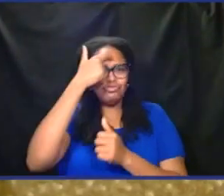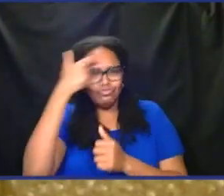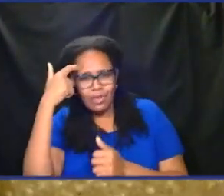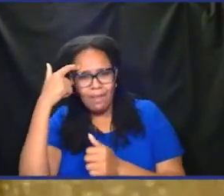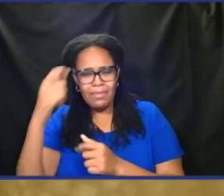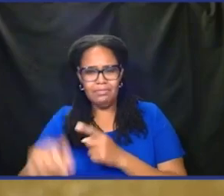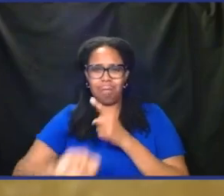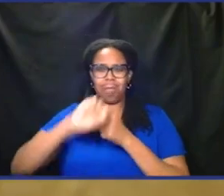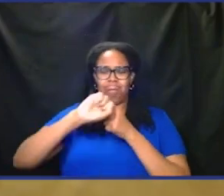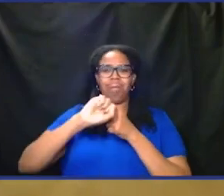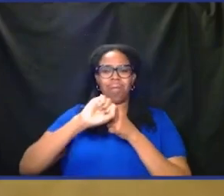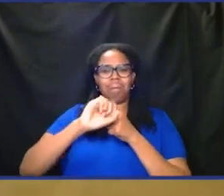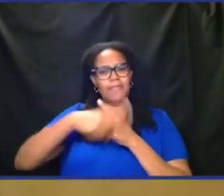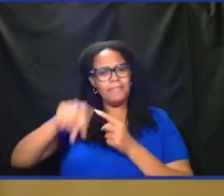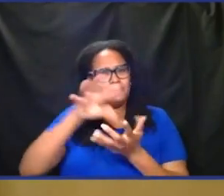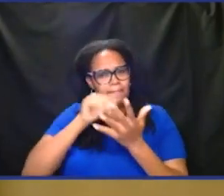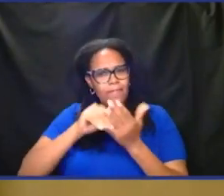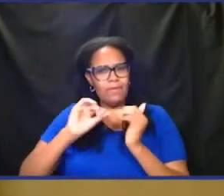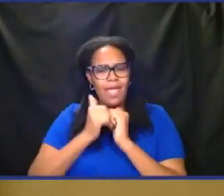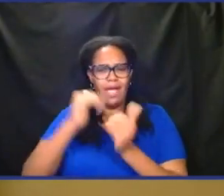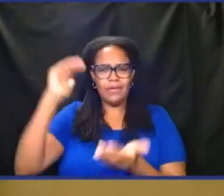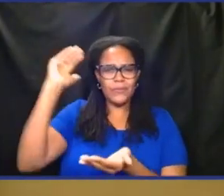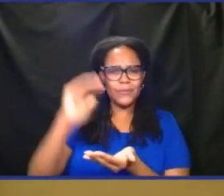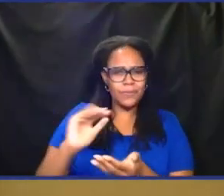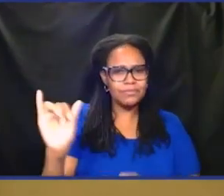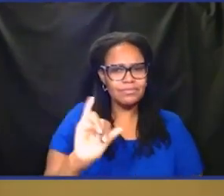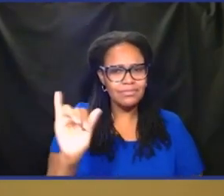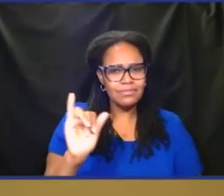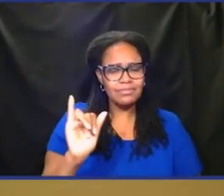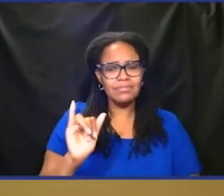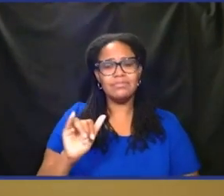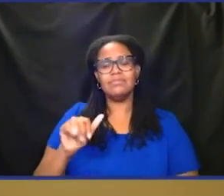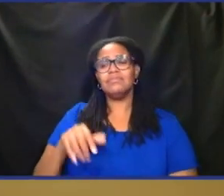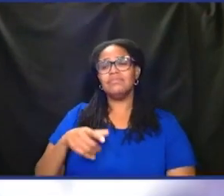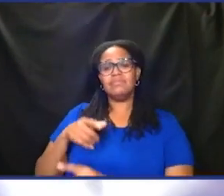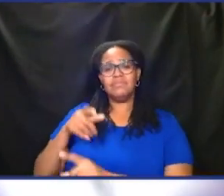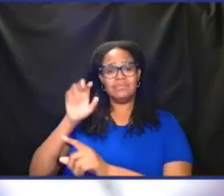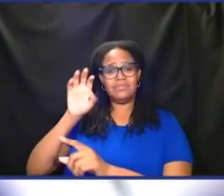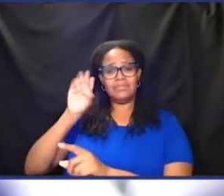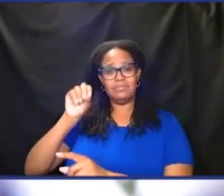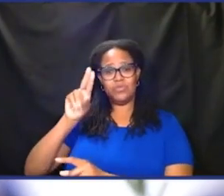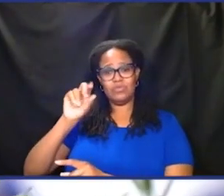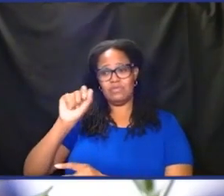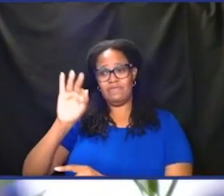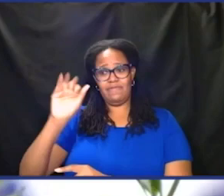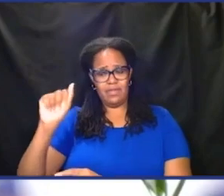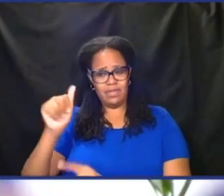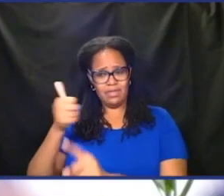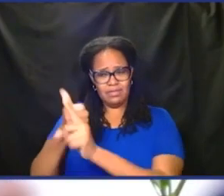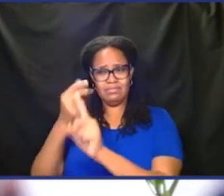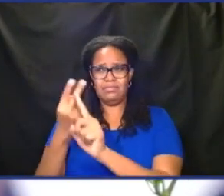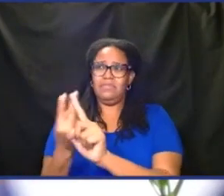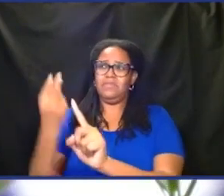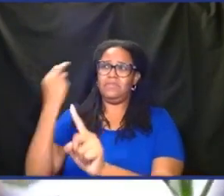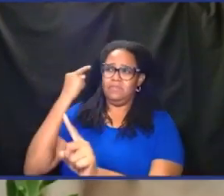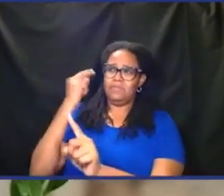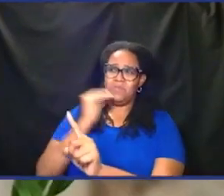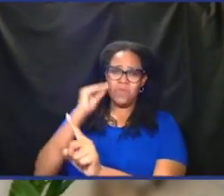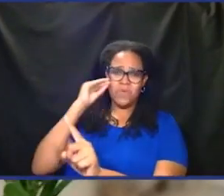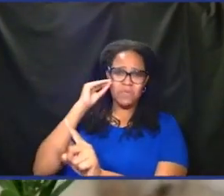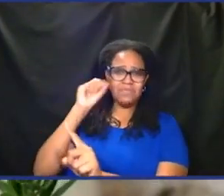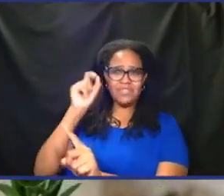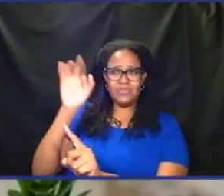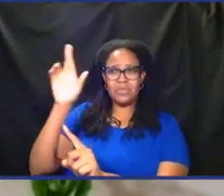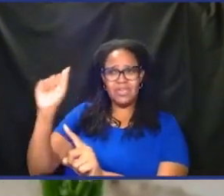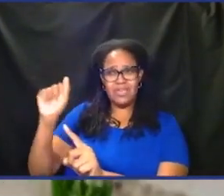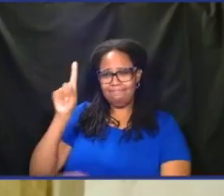Mustafa will never regain what he has left behind in Syria, but now he has the capacity to enjoy what he does have, his garden